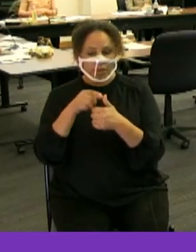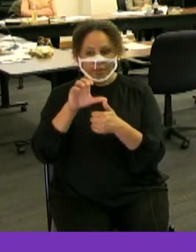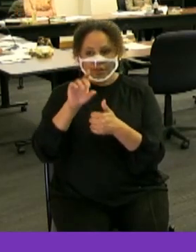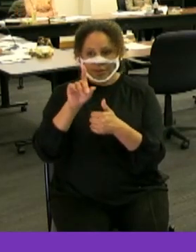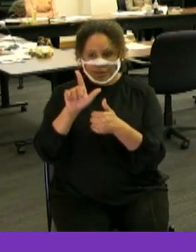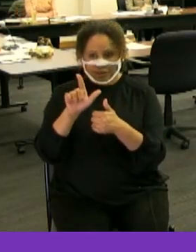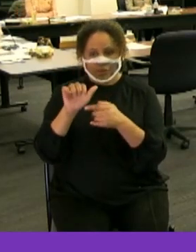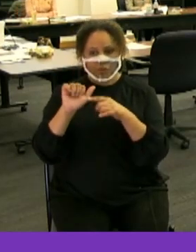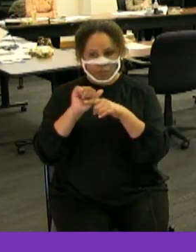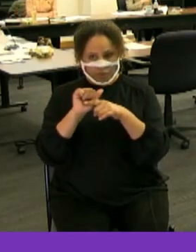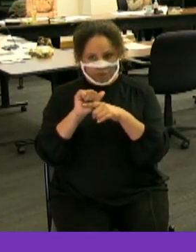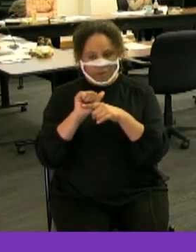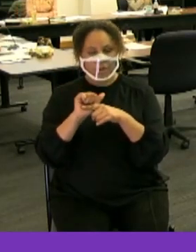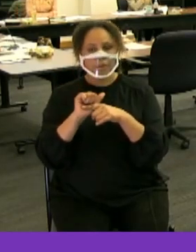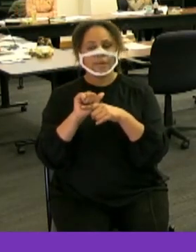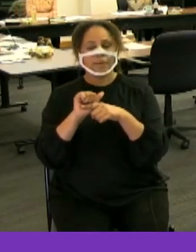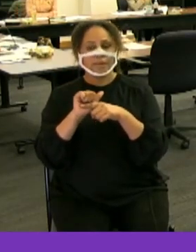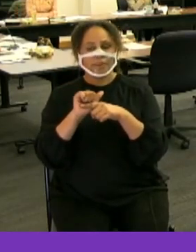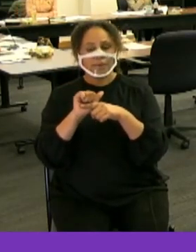CDL training,